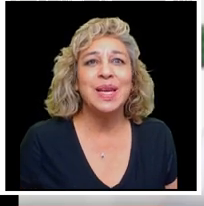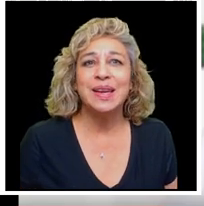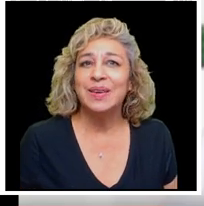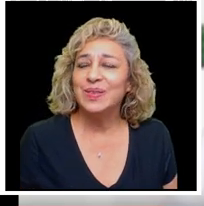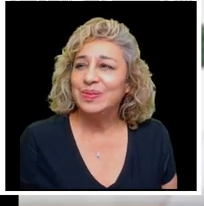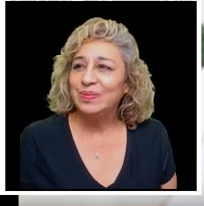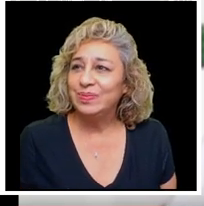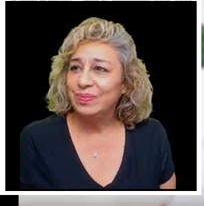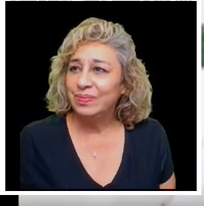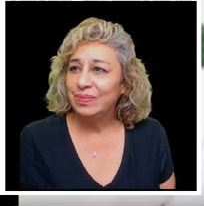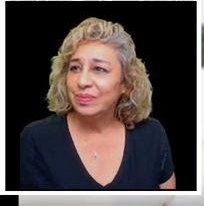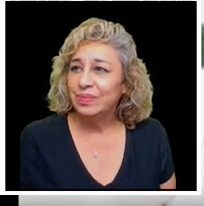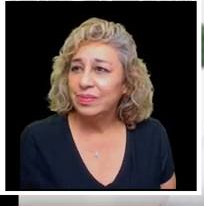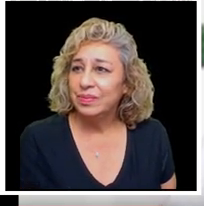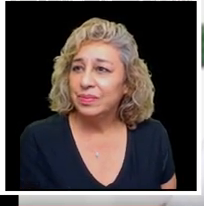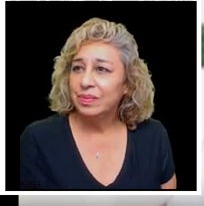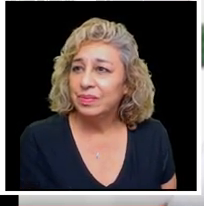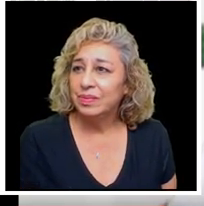assembly